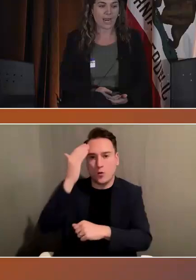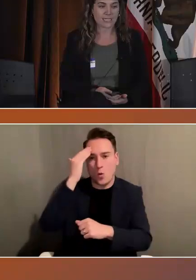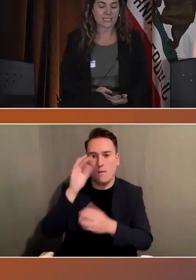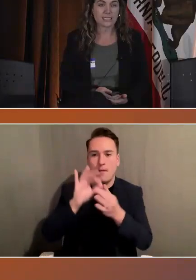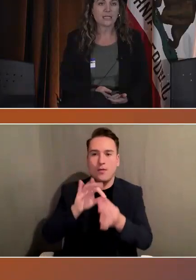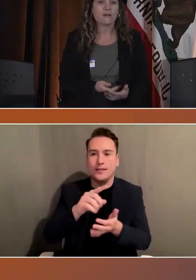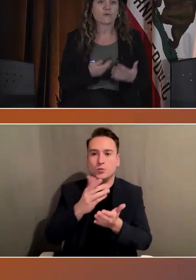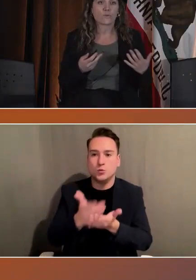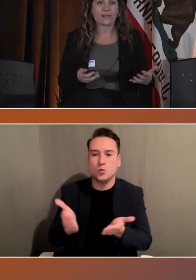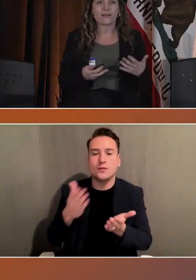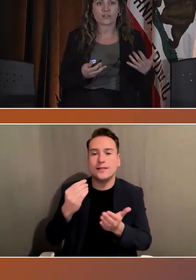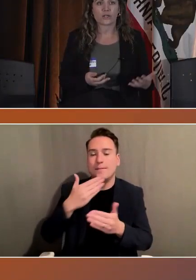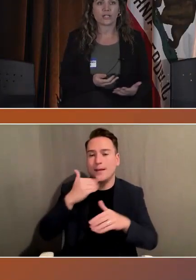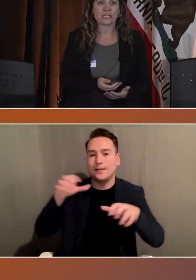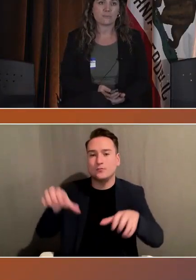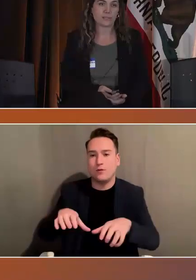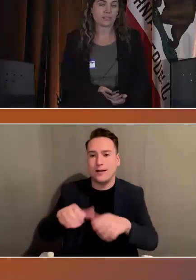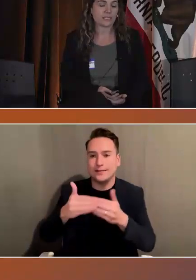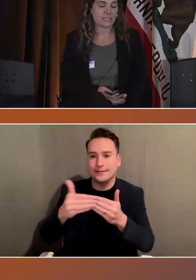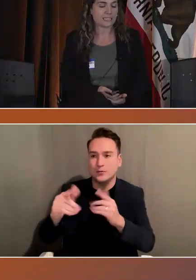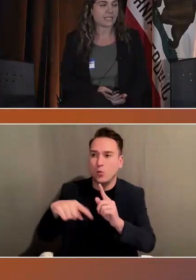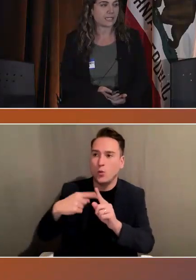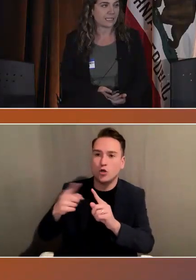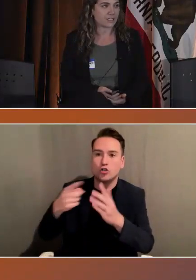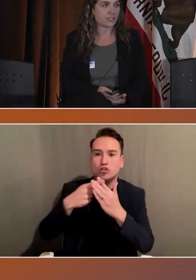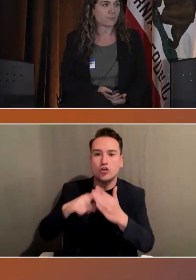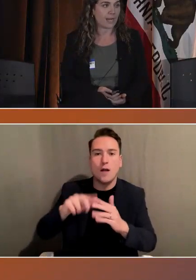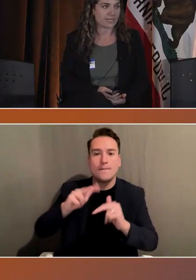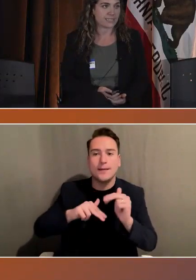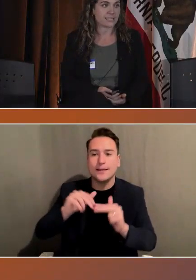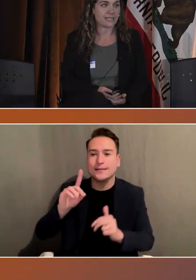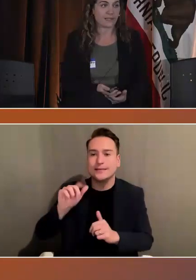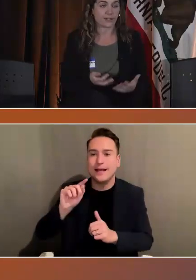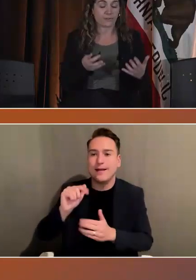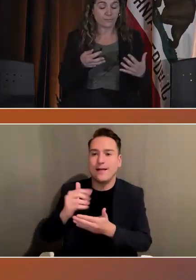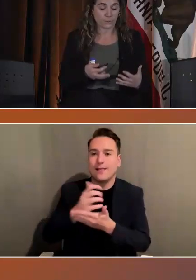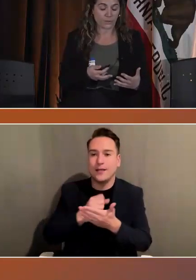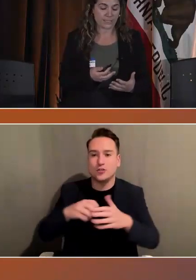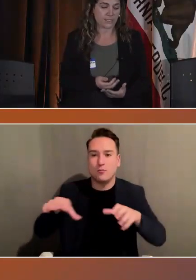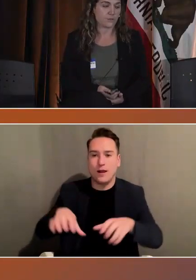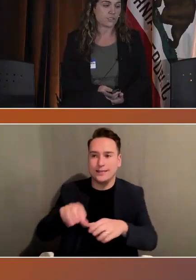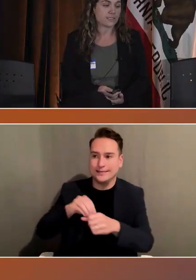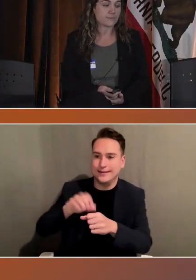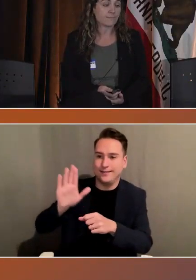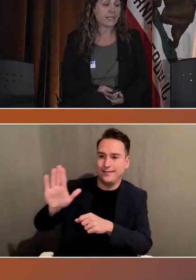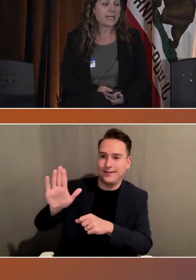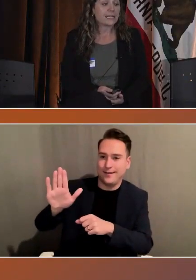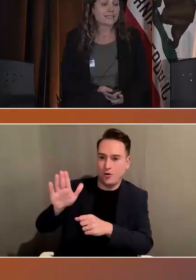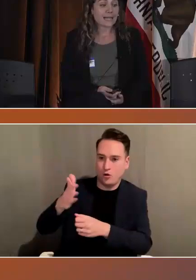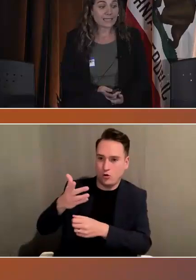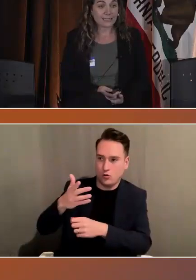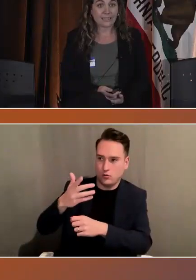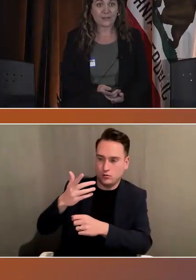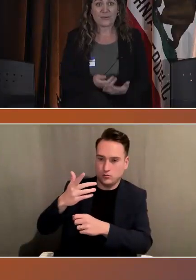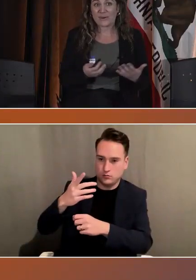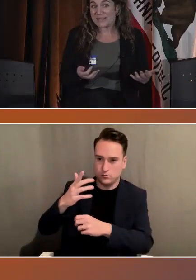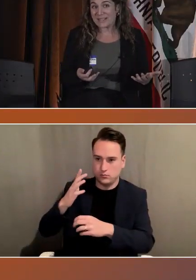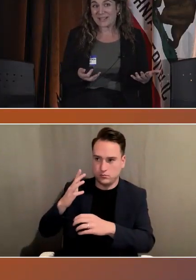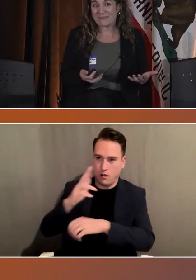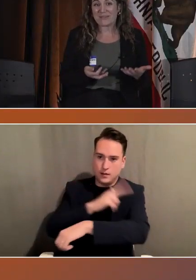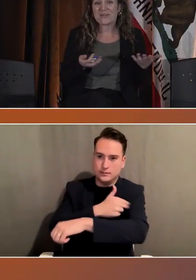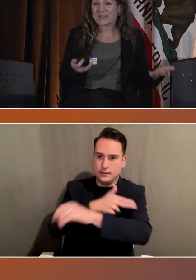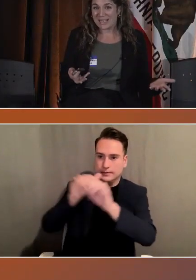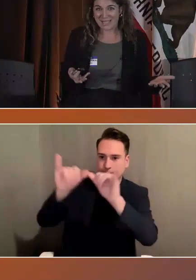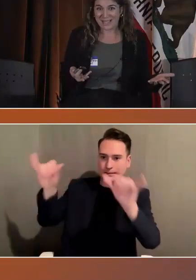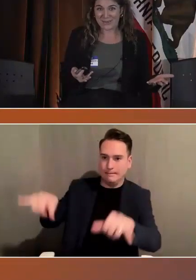best practices for when they're starting to build these data collection practices in their institutions. Secondly, we want to see